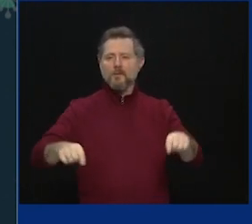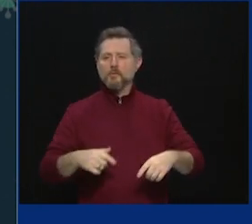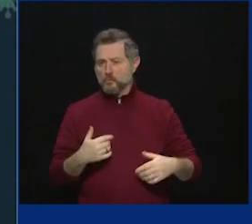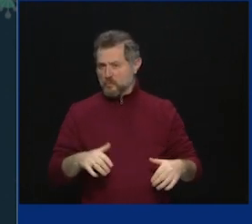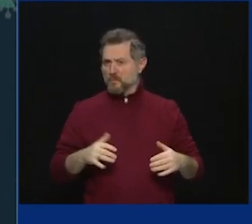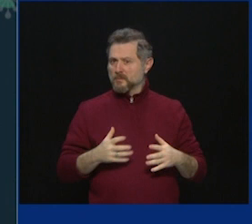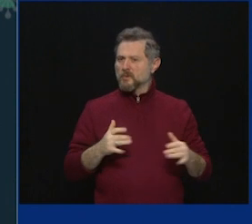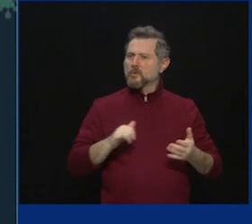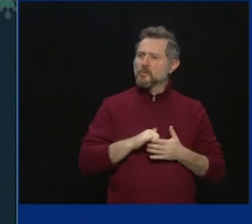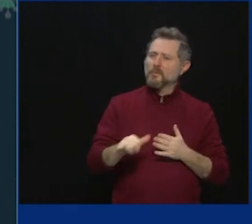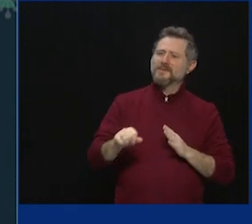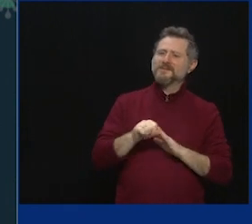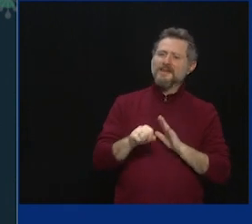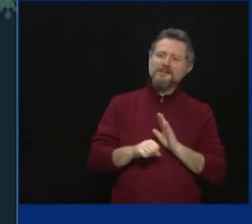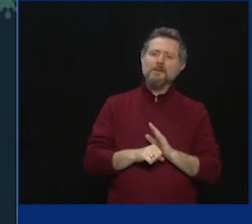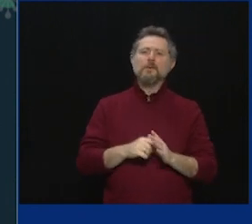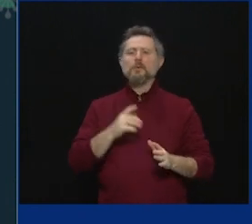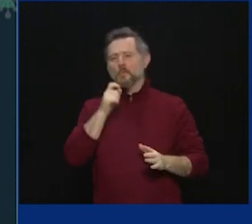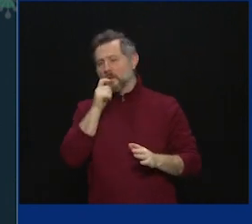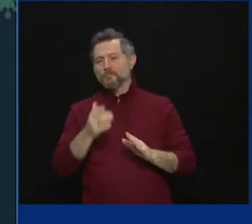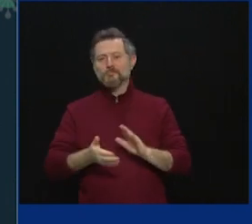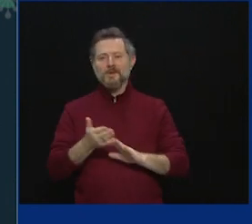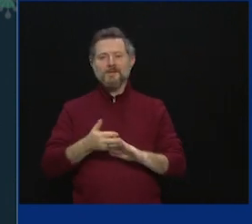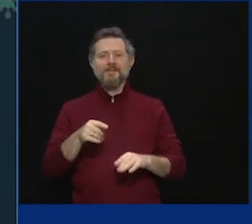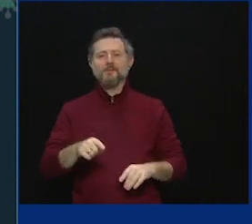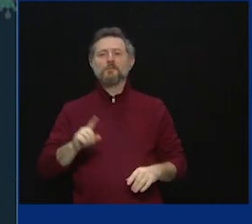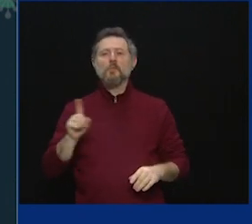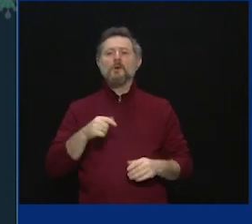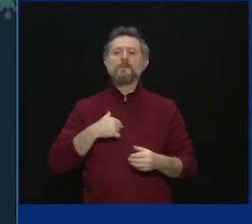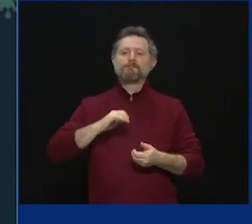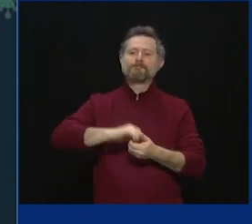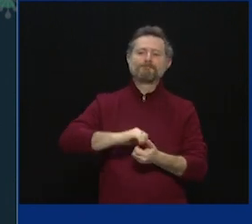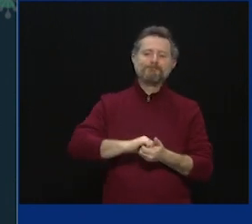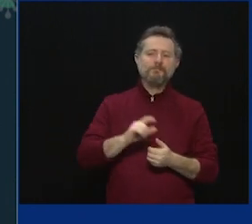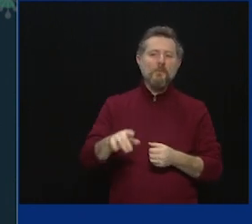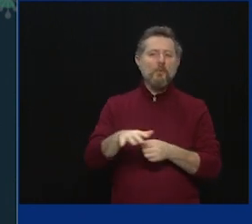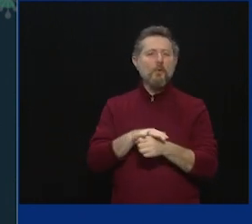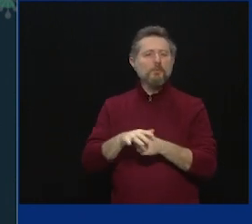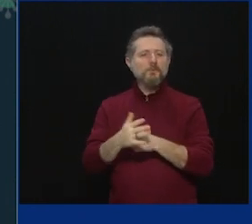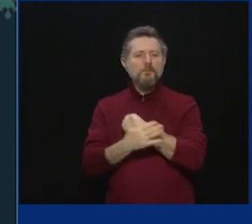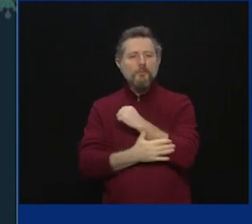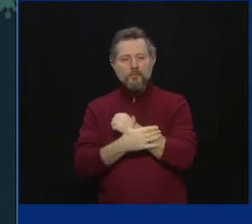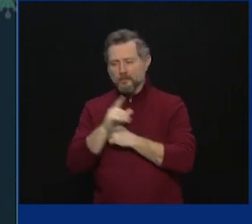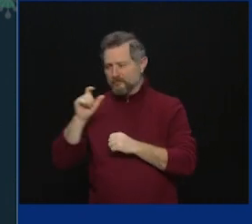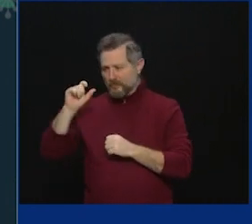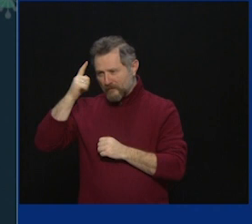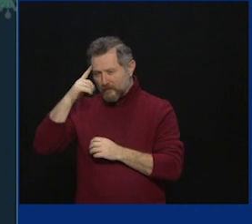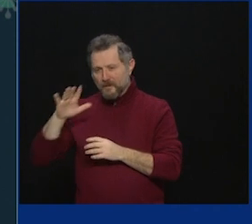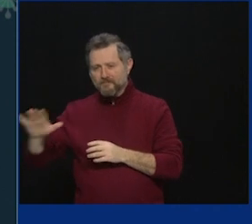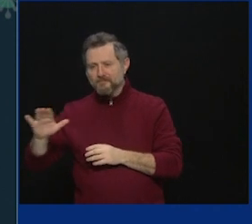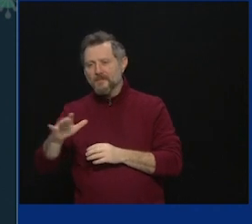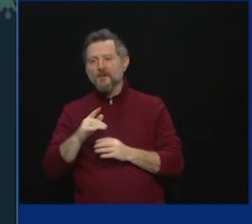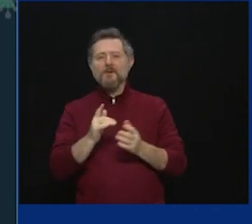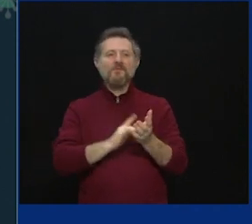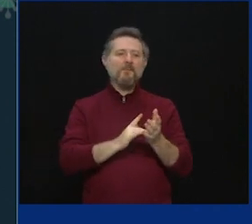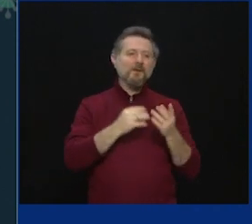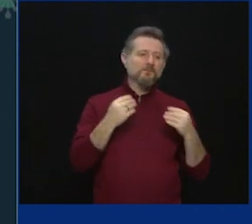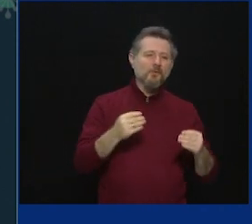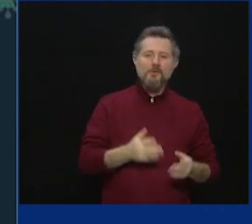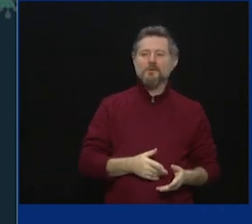State sites, the ones where we partner also with the local governments and the county governments, the pharmacies, the doctors'